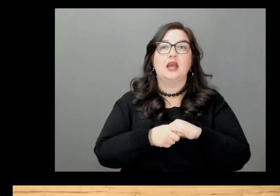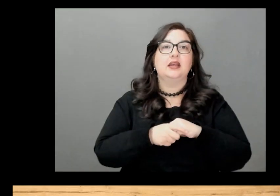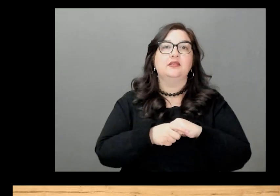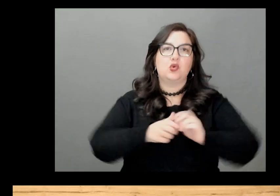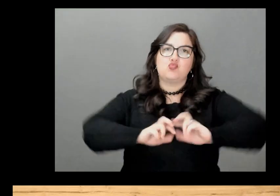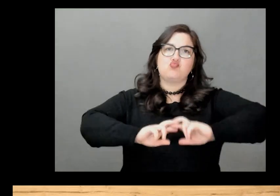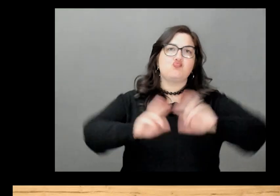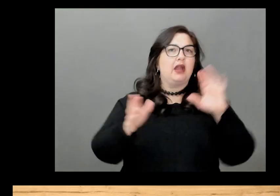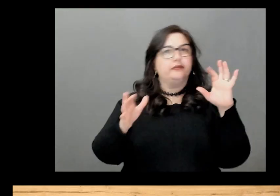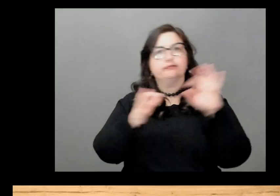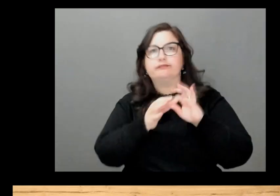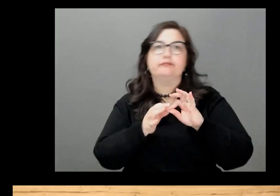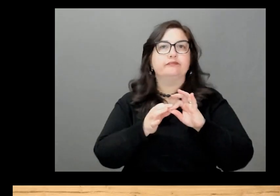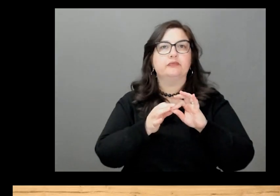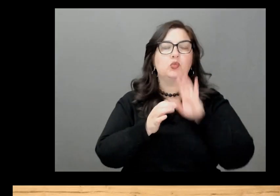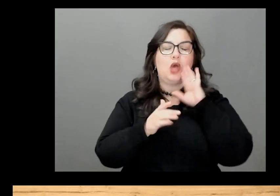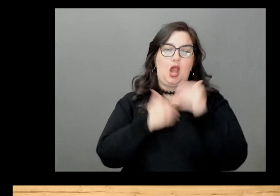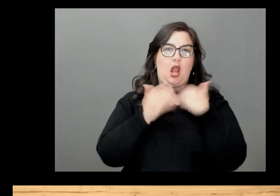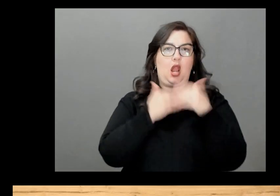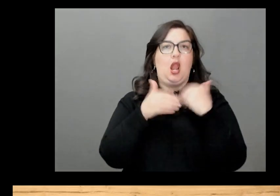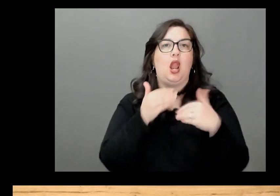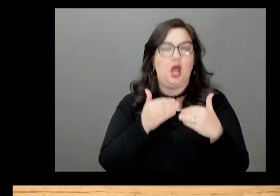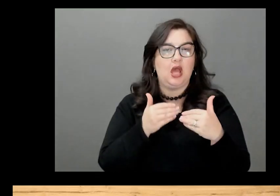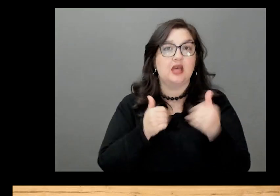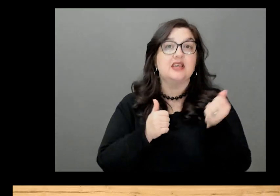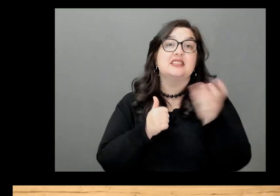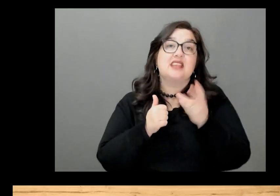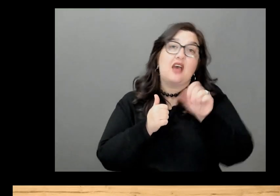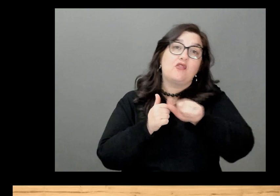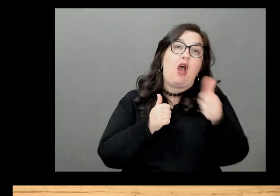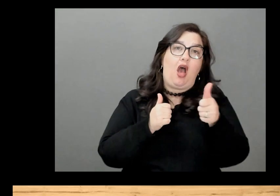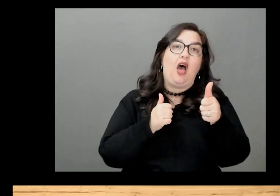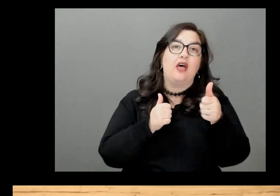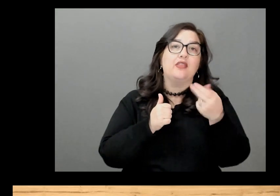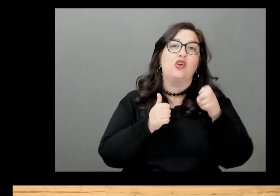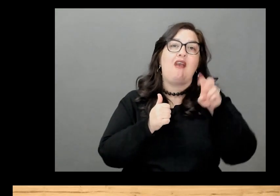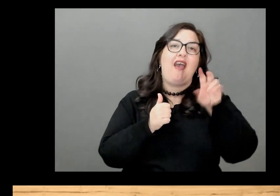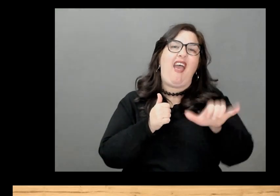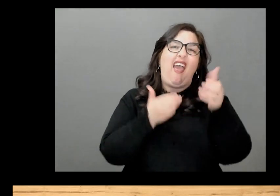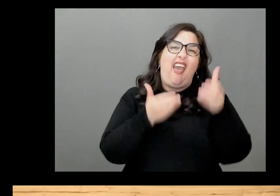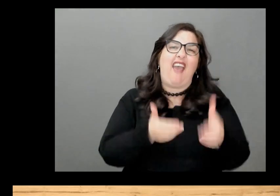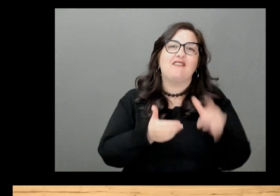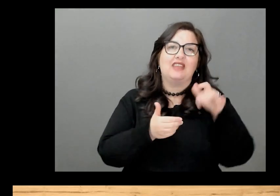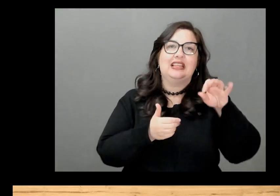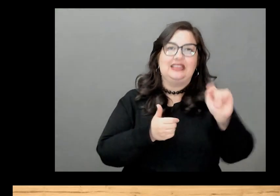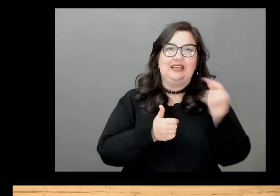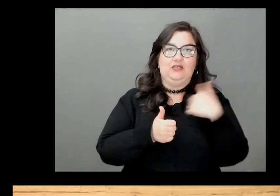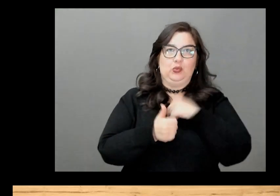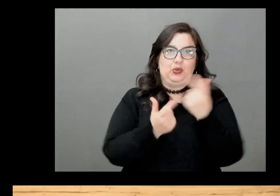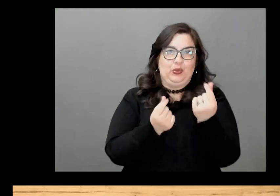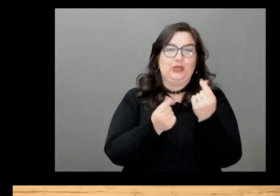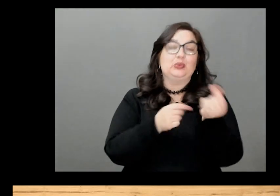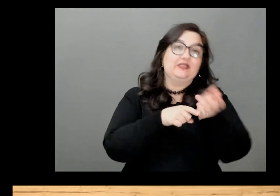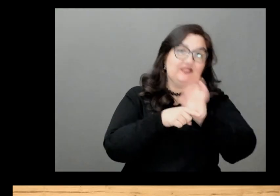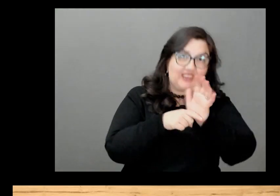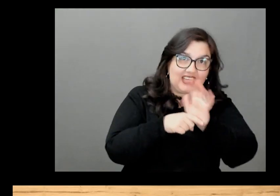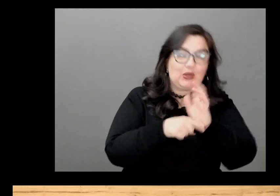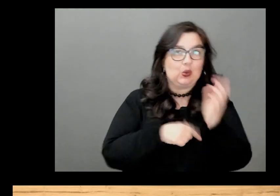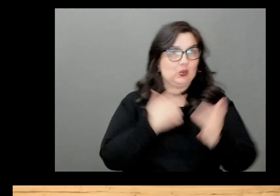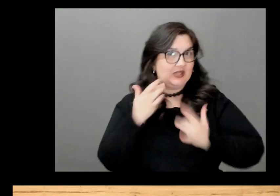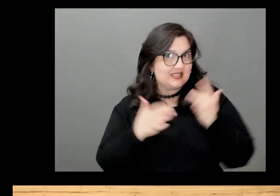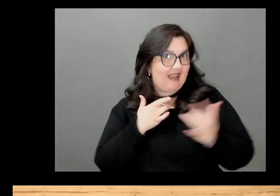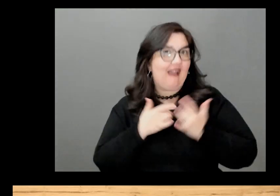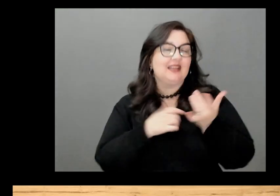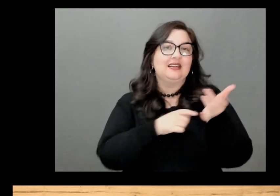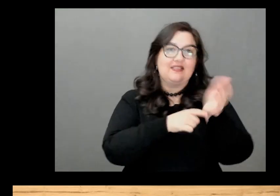that get you very far down that. And there's several other heavy lifts that we do too, such as video. So we're very excited about the video.